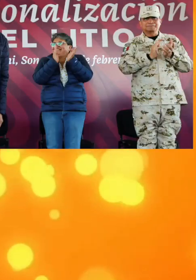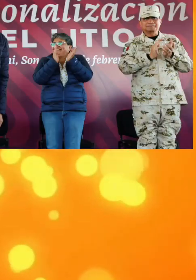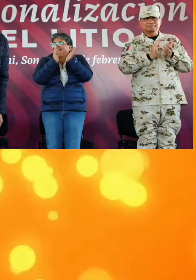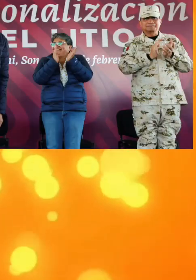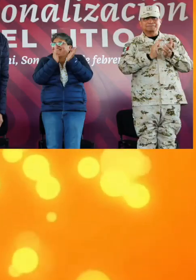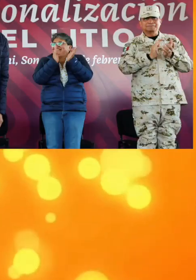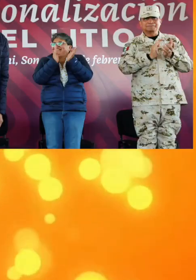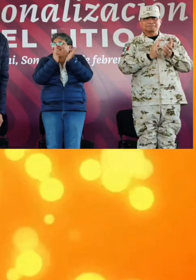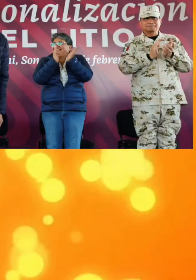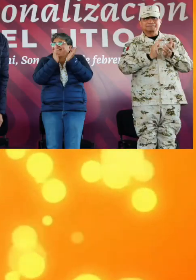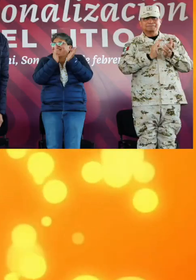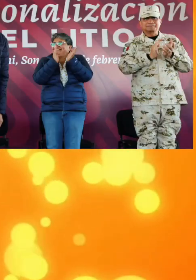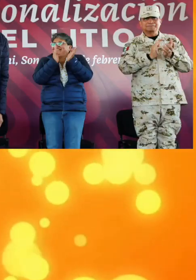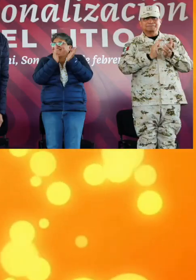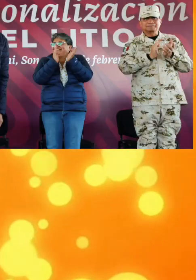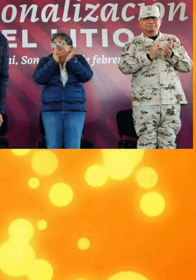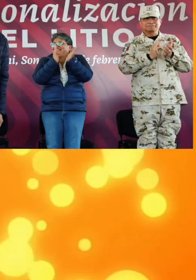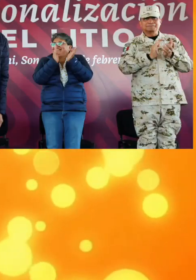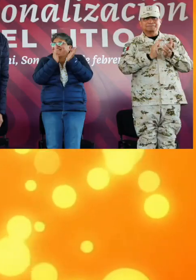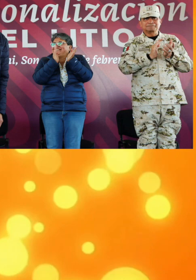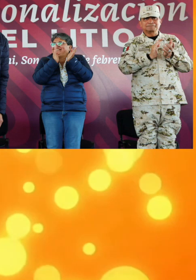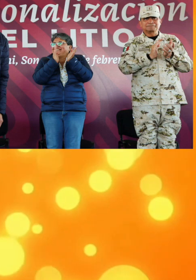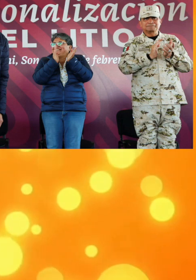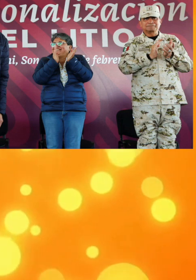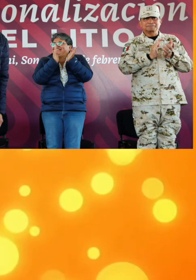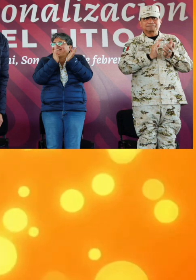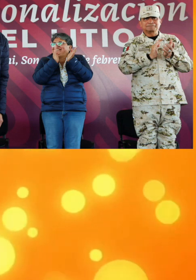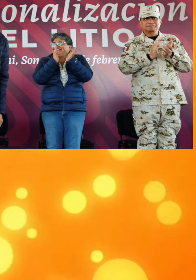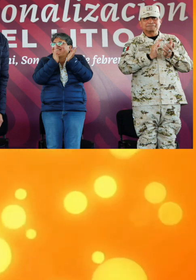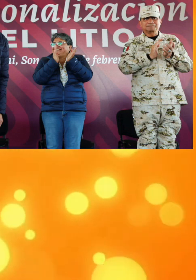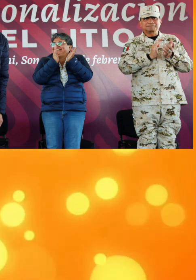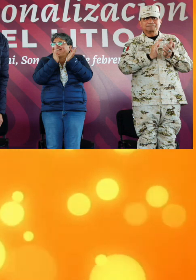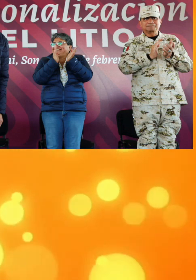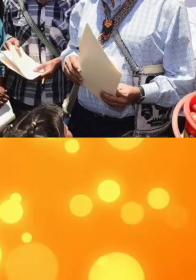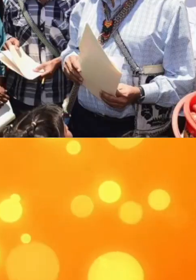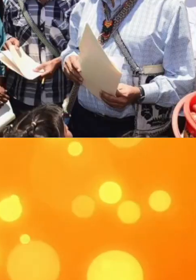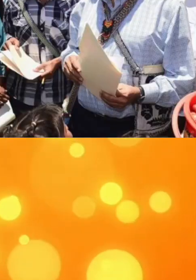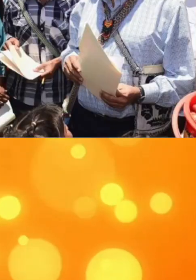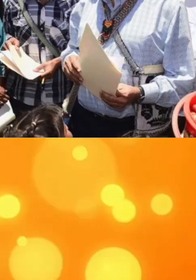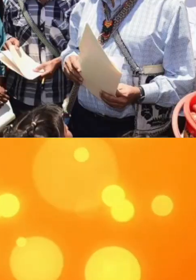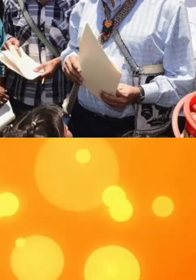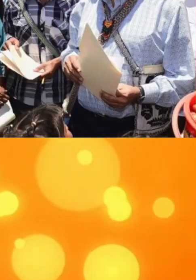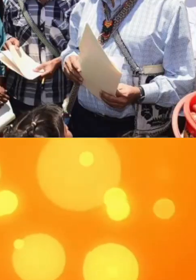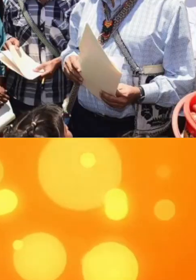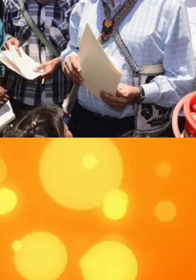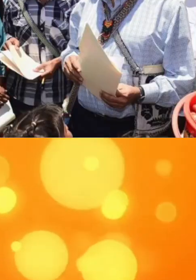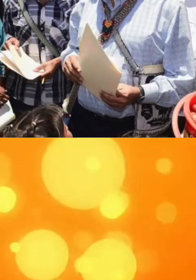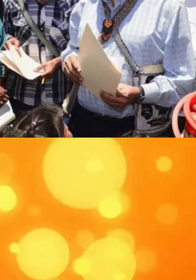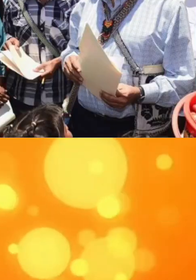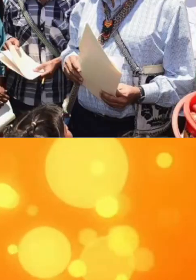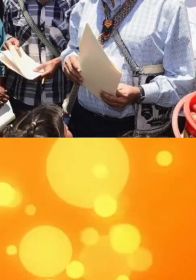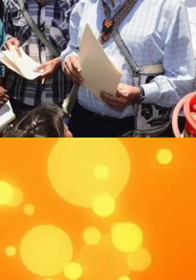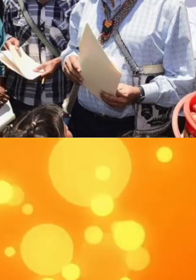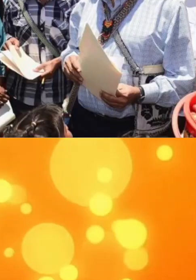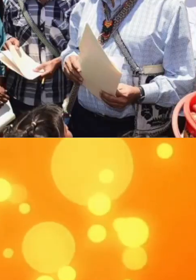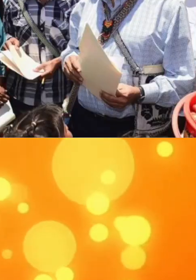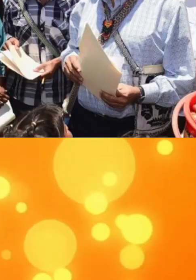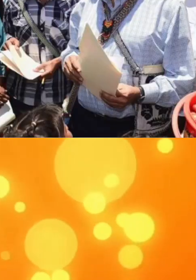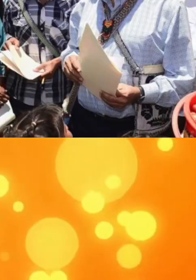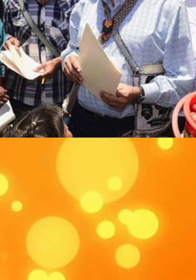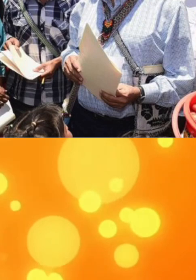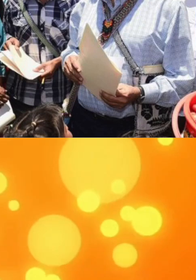very important natural resources like lithium. And so it's overall an economic agenda that